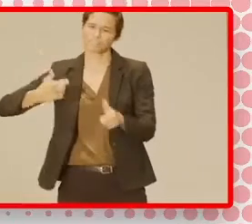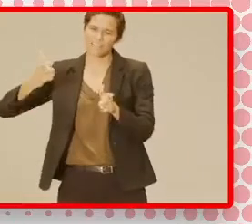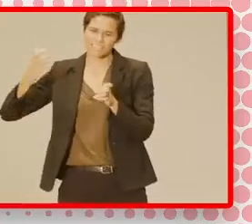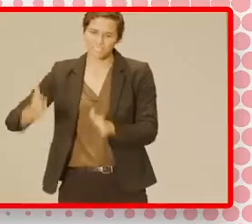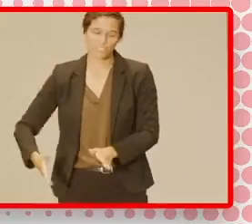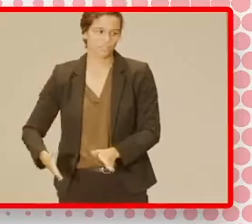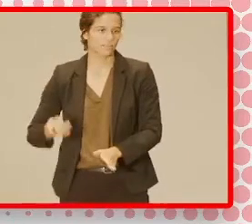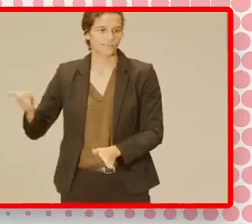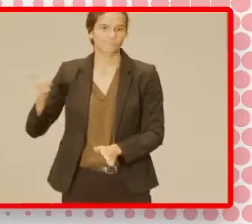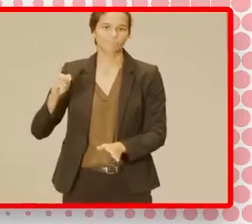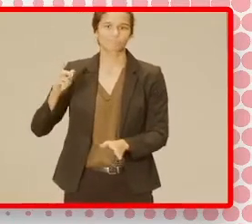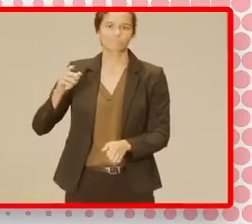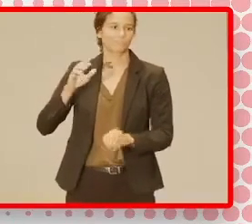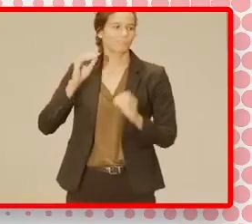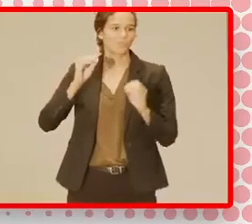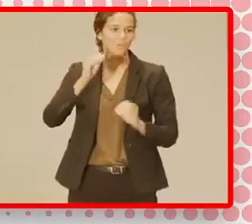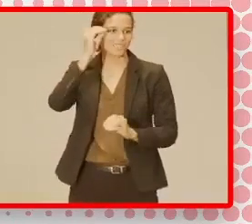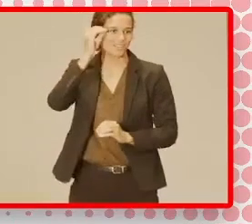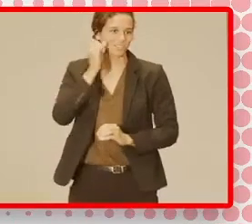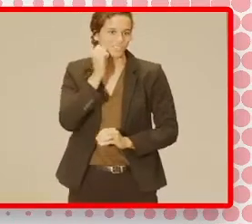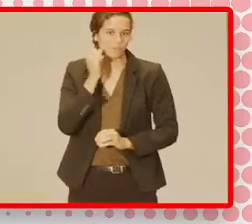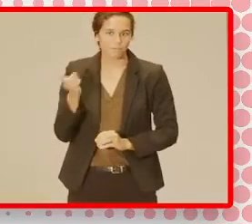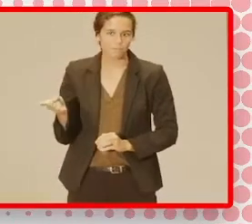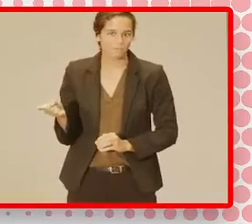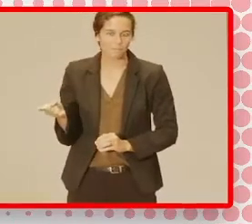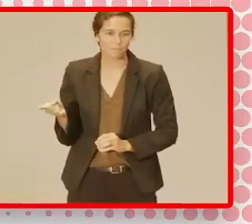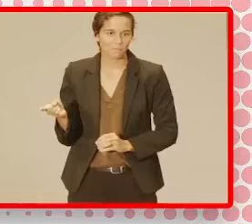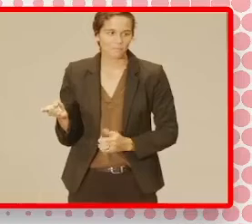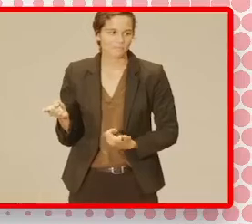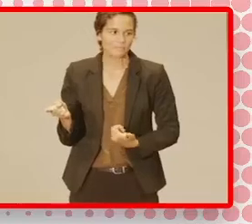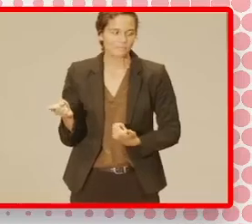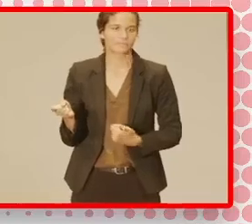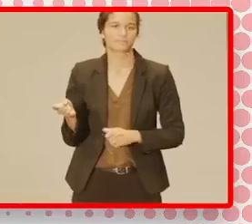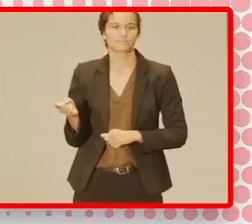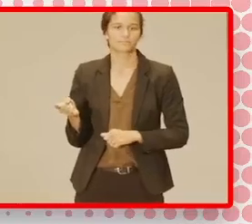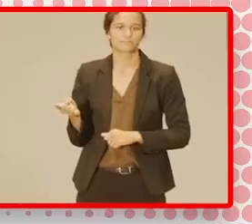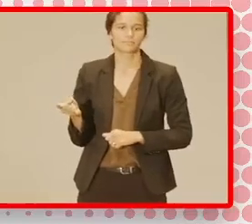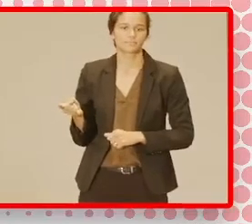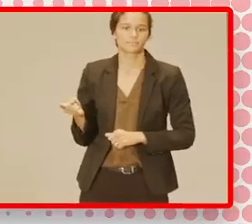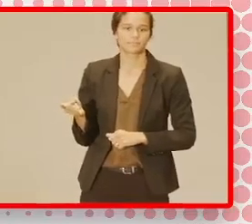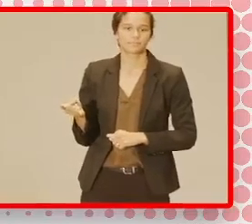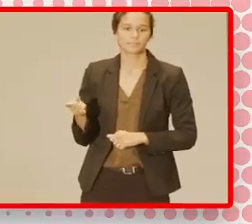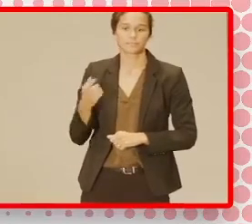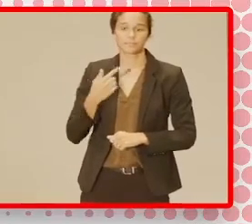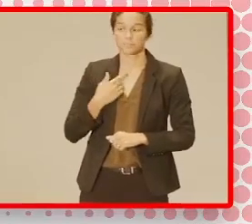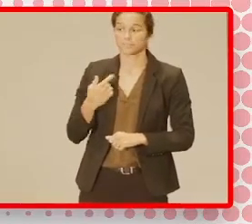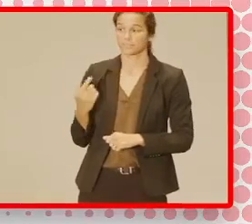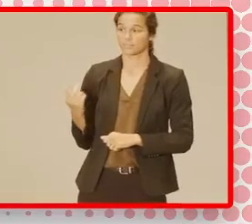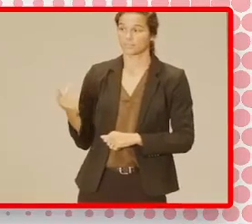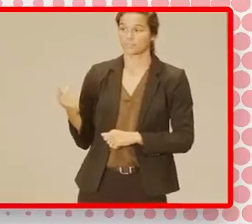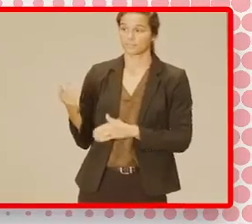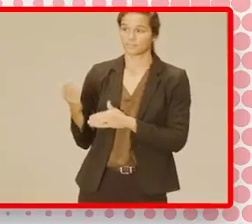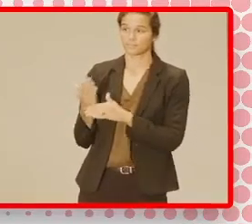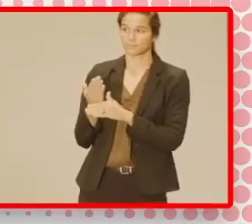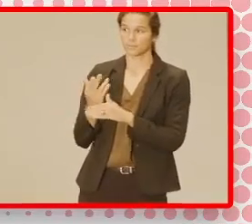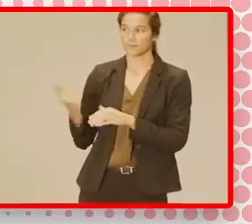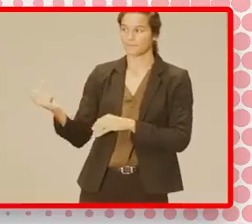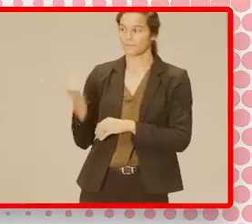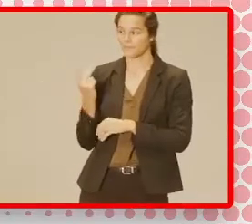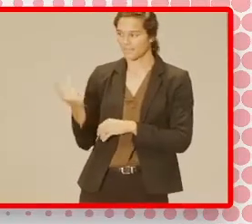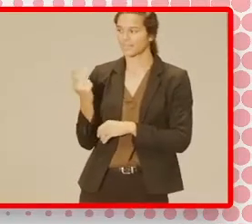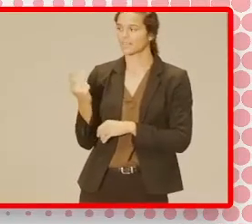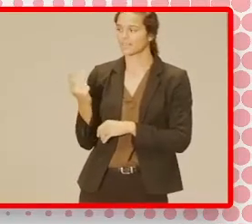syndrome. In March, the gap between me and number one was